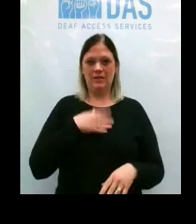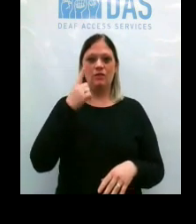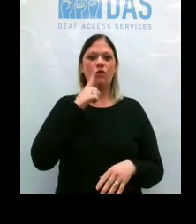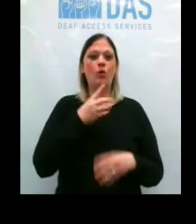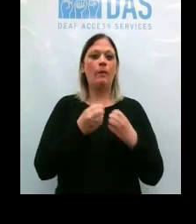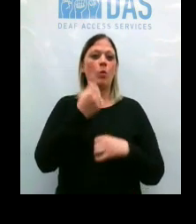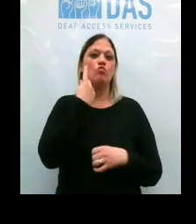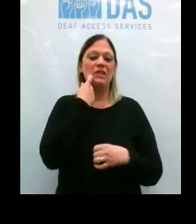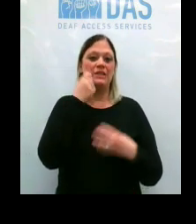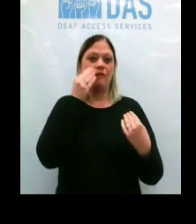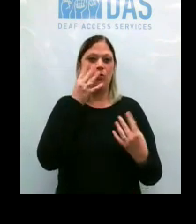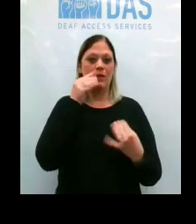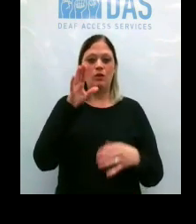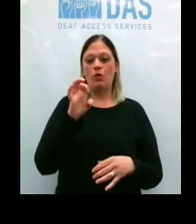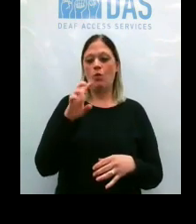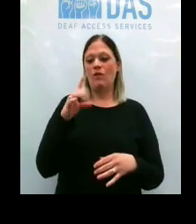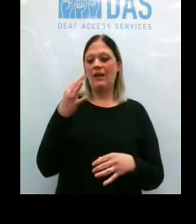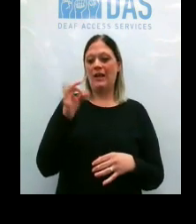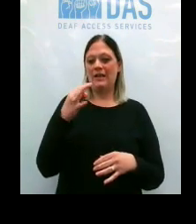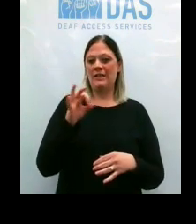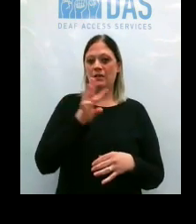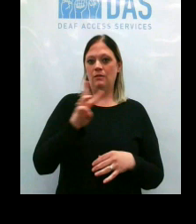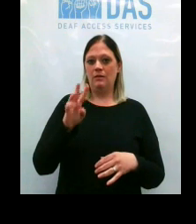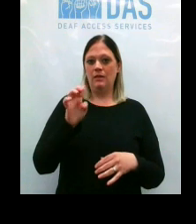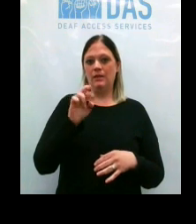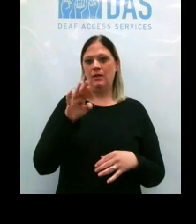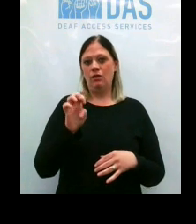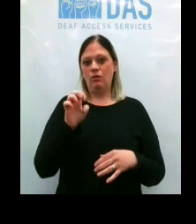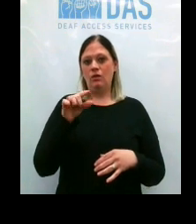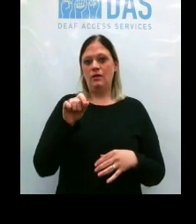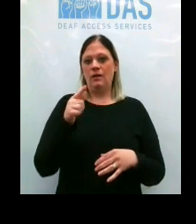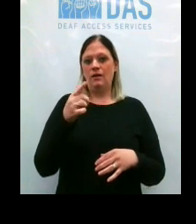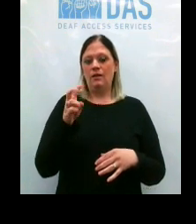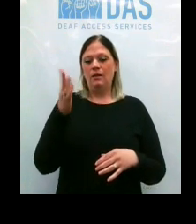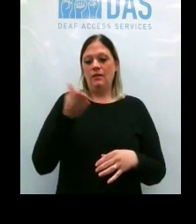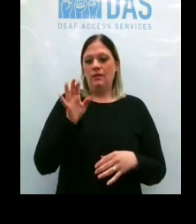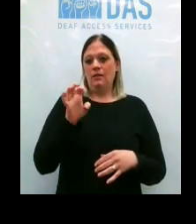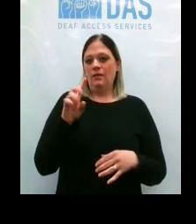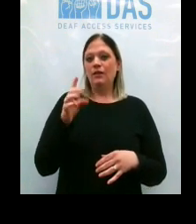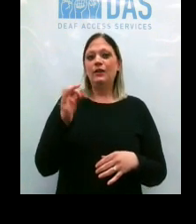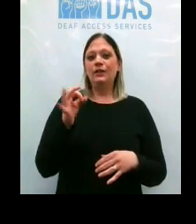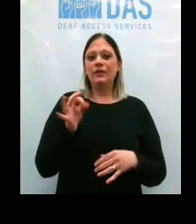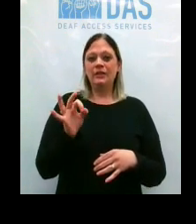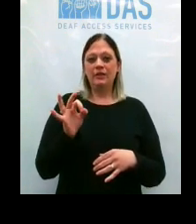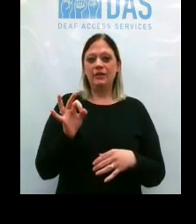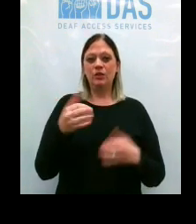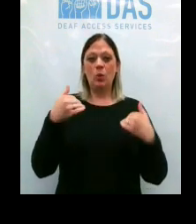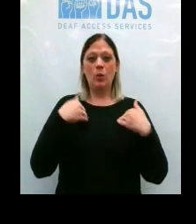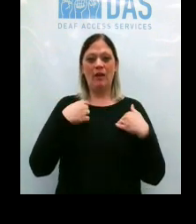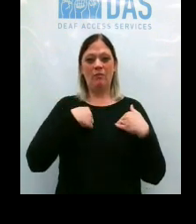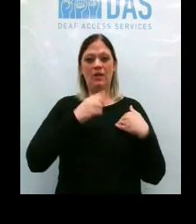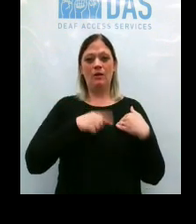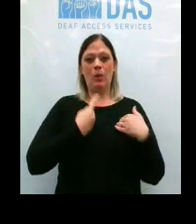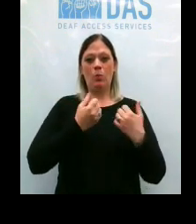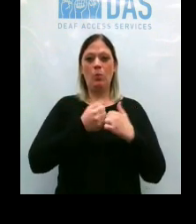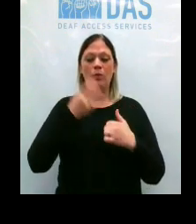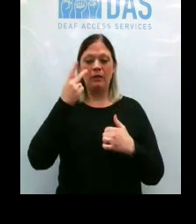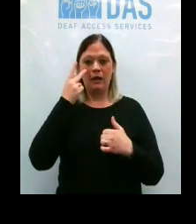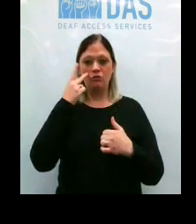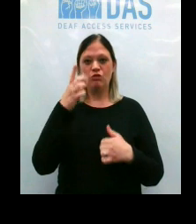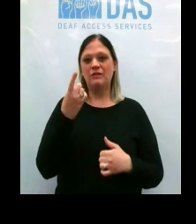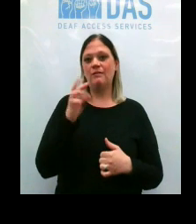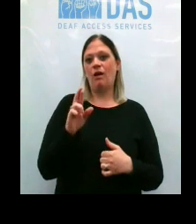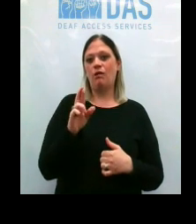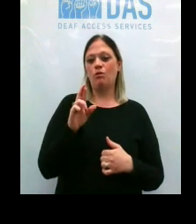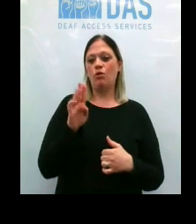information, you can always go to our COVID-19 webpage at erie.gov/COVID-19. You have me today alone with Kendra. Dr.